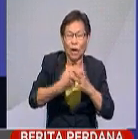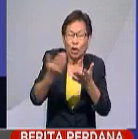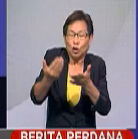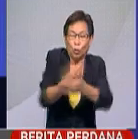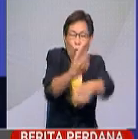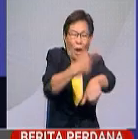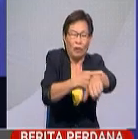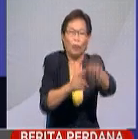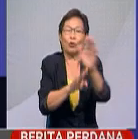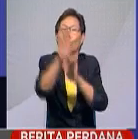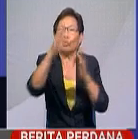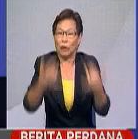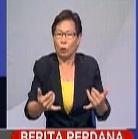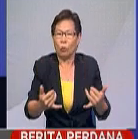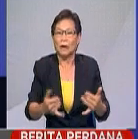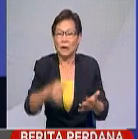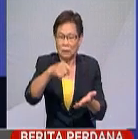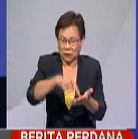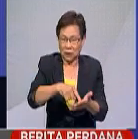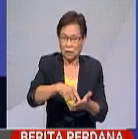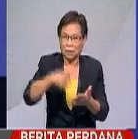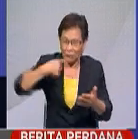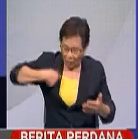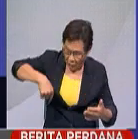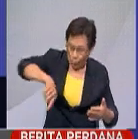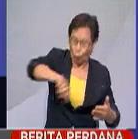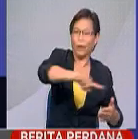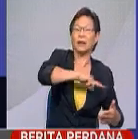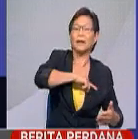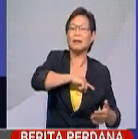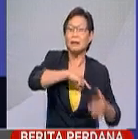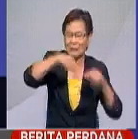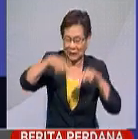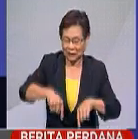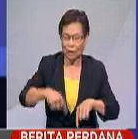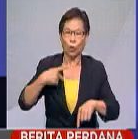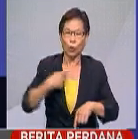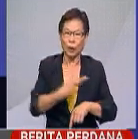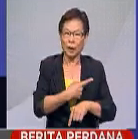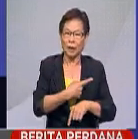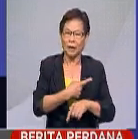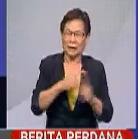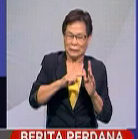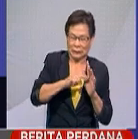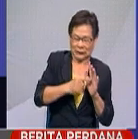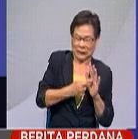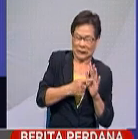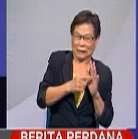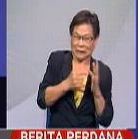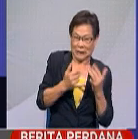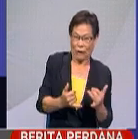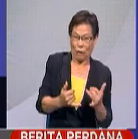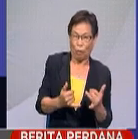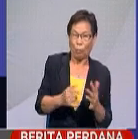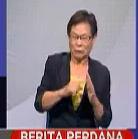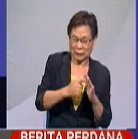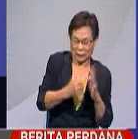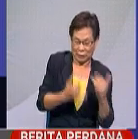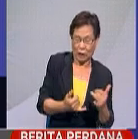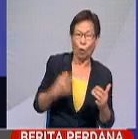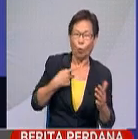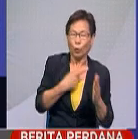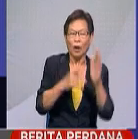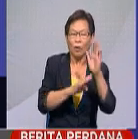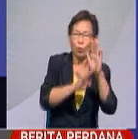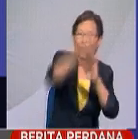growth. While this is within our grasp, we are at the tipping point when we can either